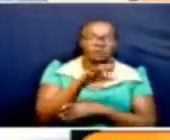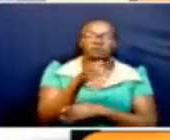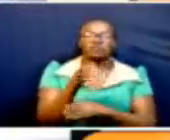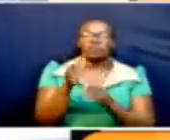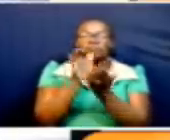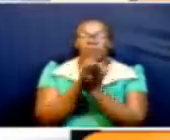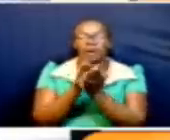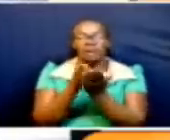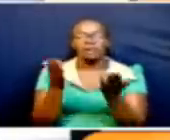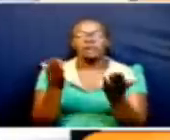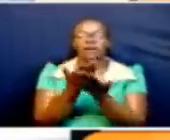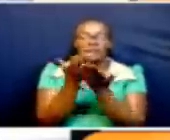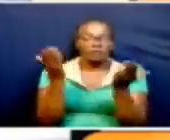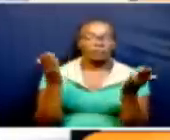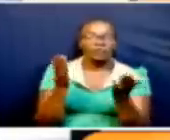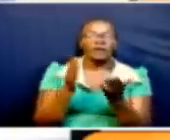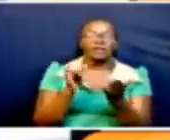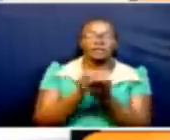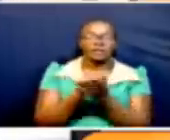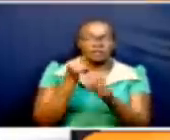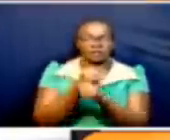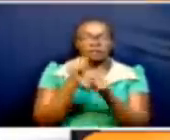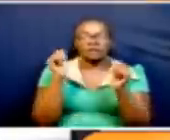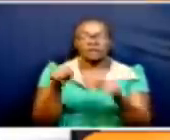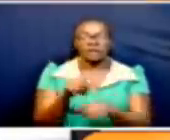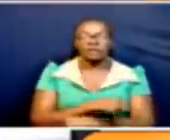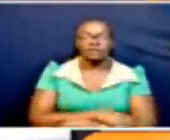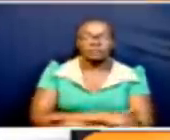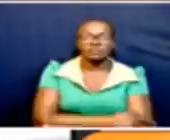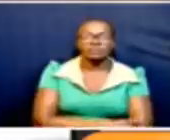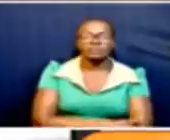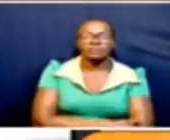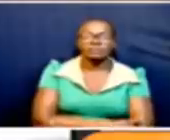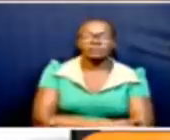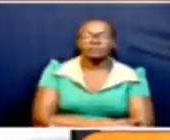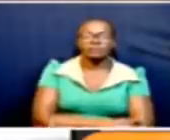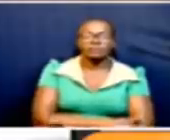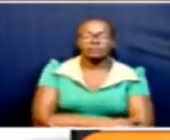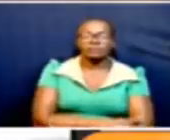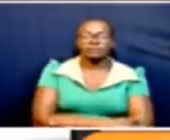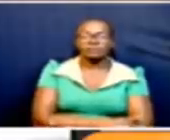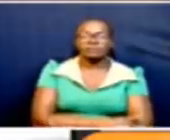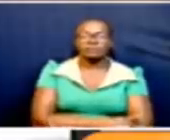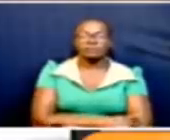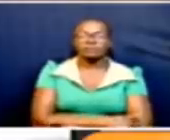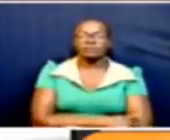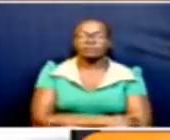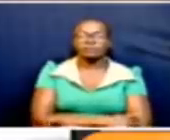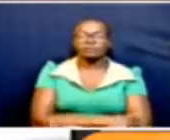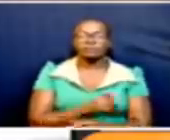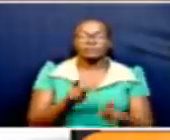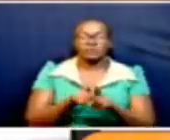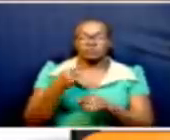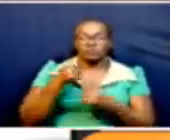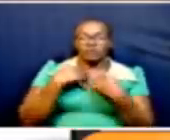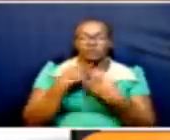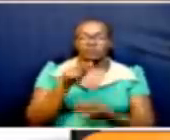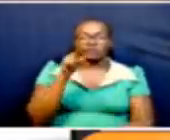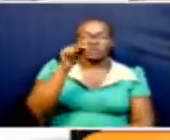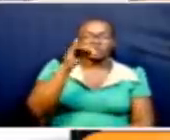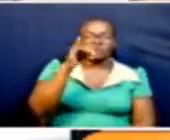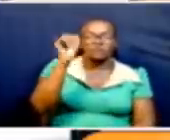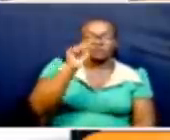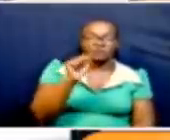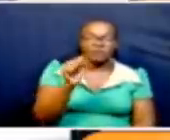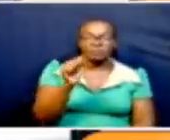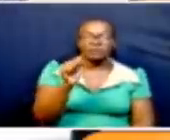everywhere, it will be done. So we have to rewire our Yeah, whole we have mentality. The National Intelligence Service. Yeah. Who does this all job for us?